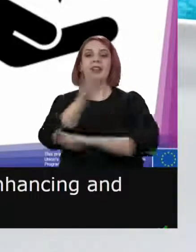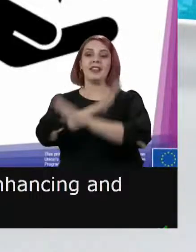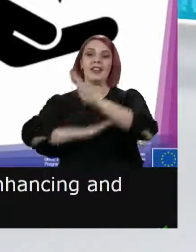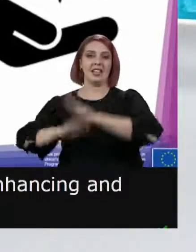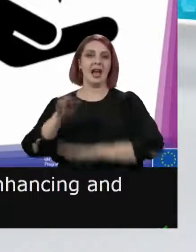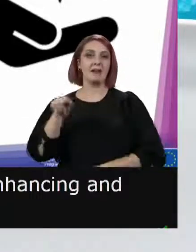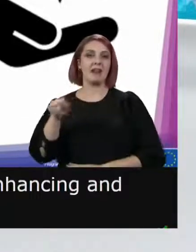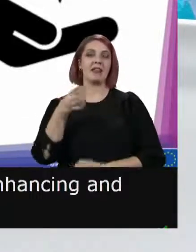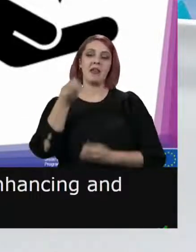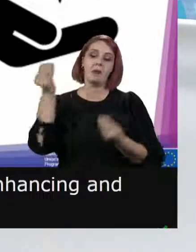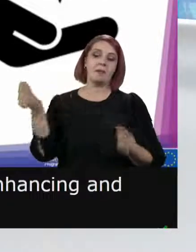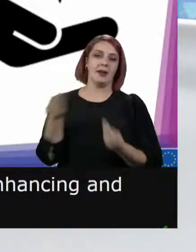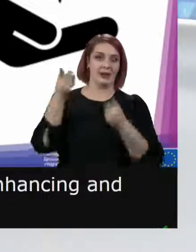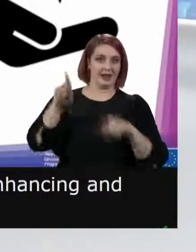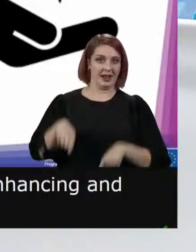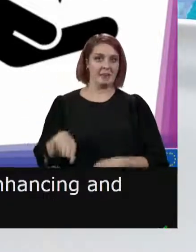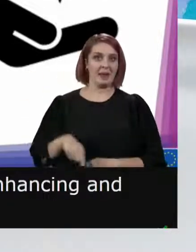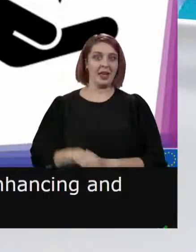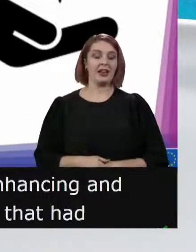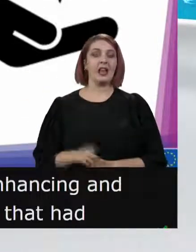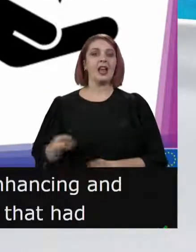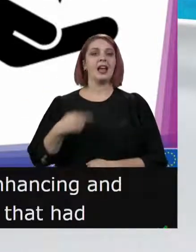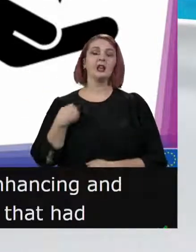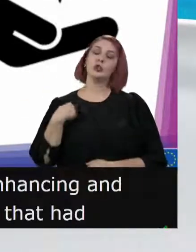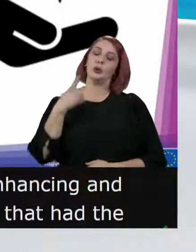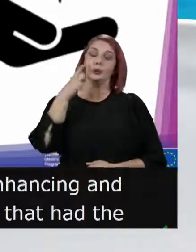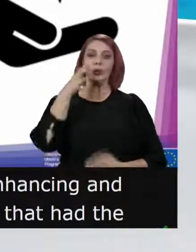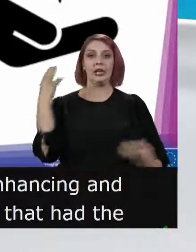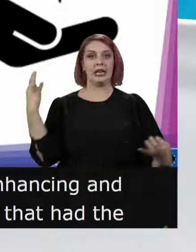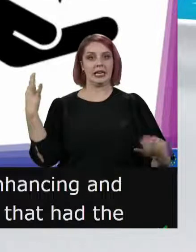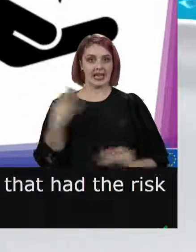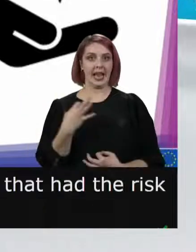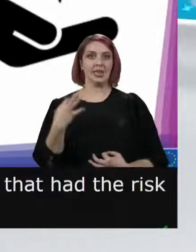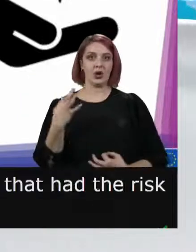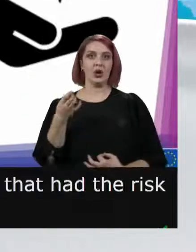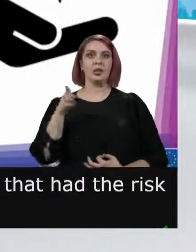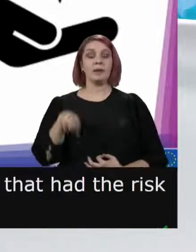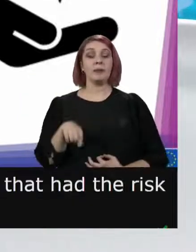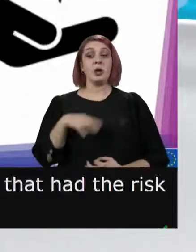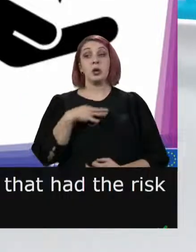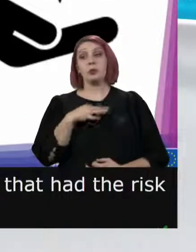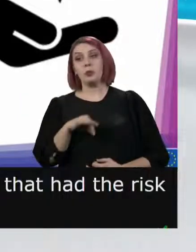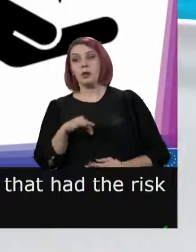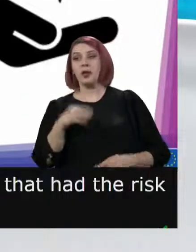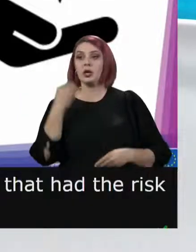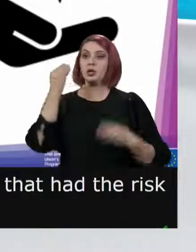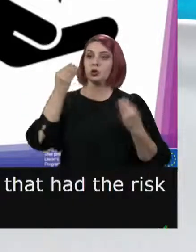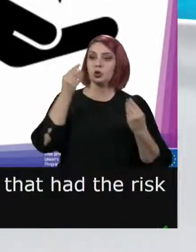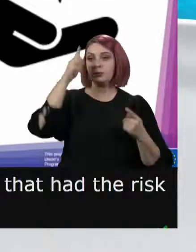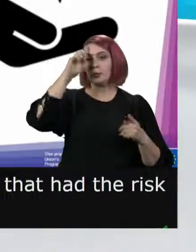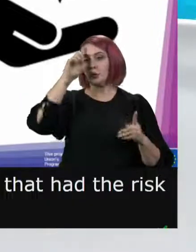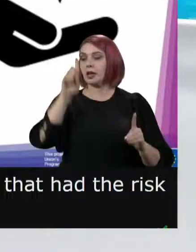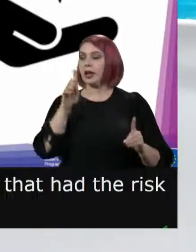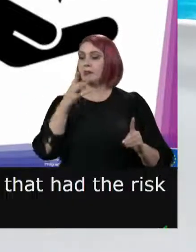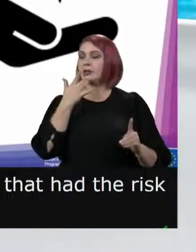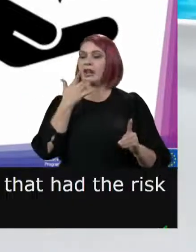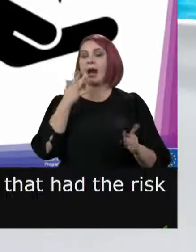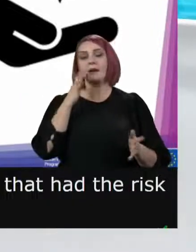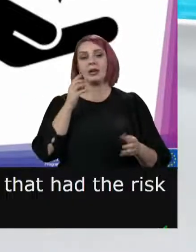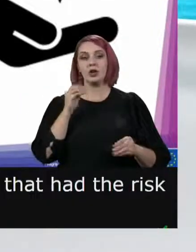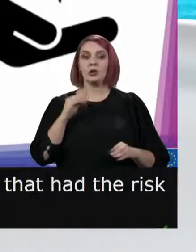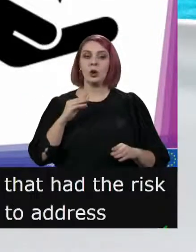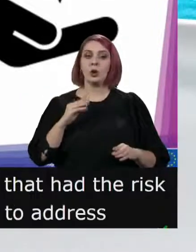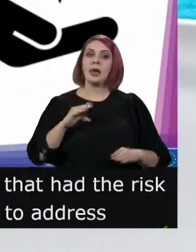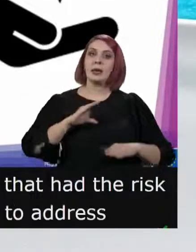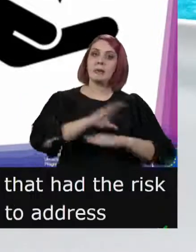And that had the risk that perhaps we invested in solutions that failed to address the